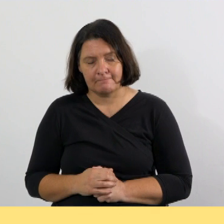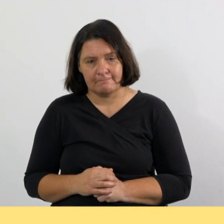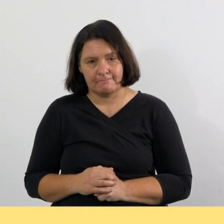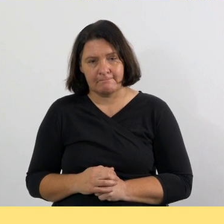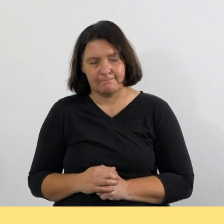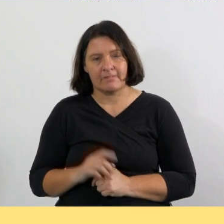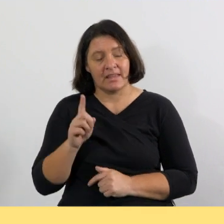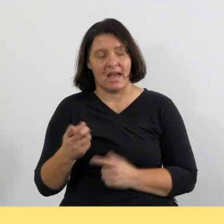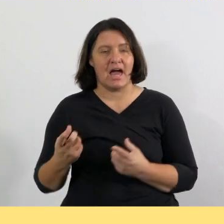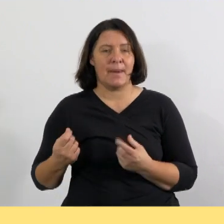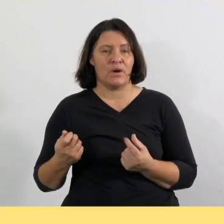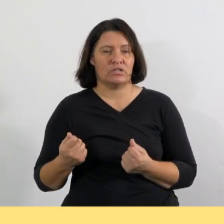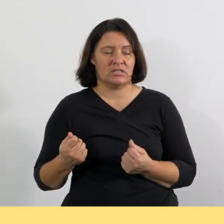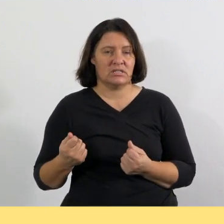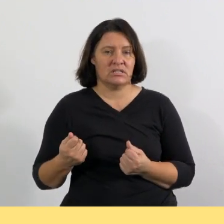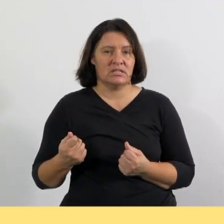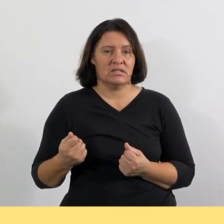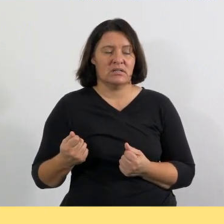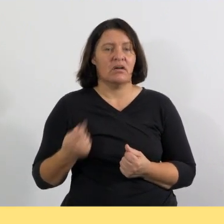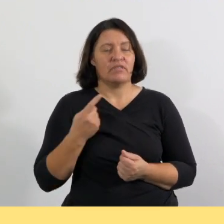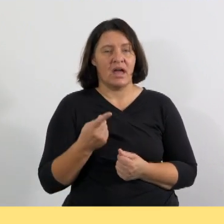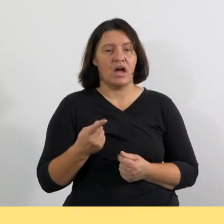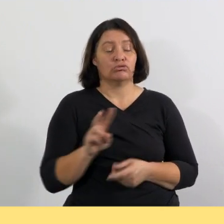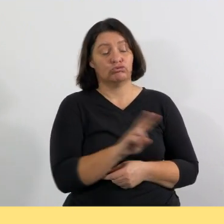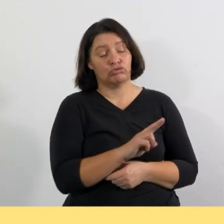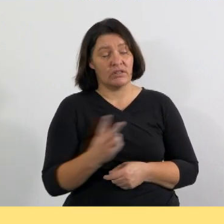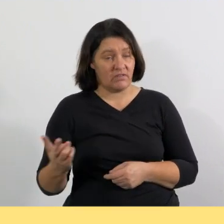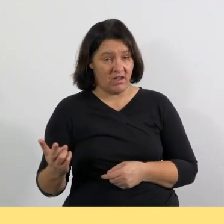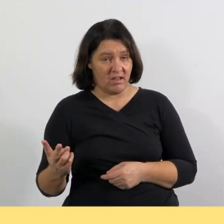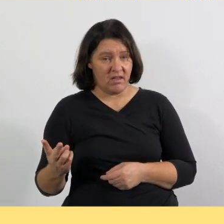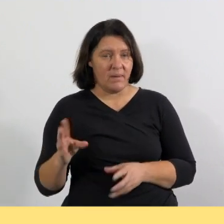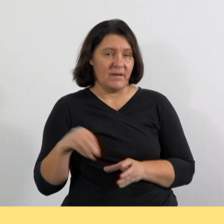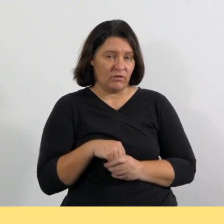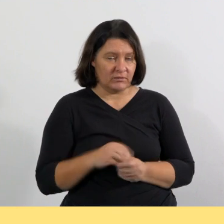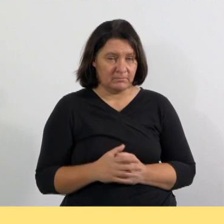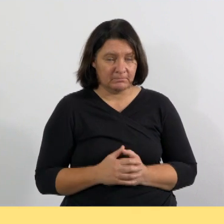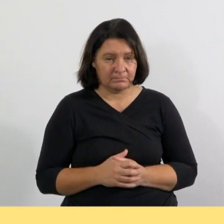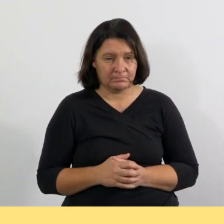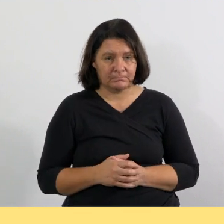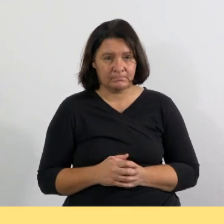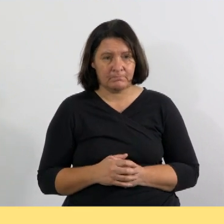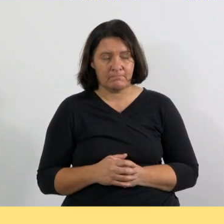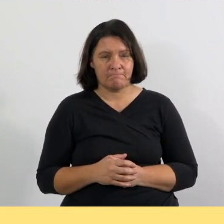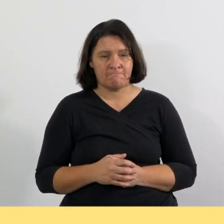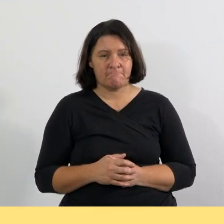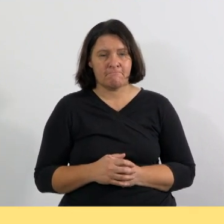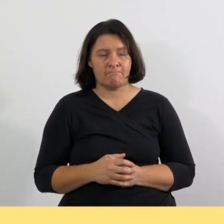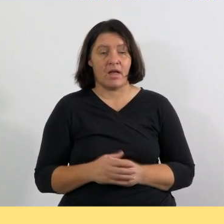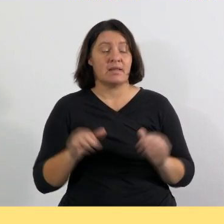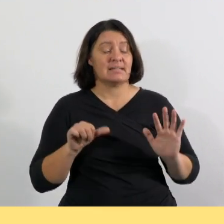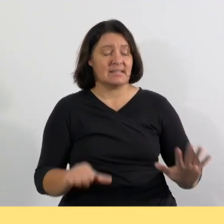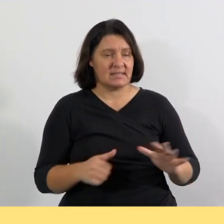2,280. That is the amount in which this transfer is included. Let me go to number